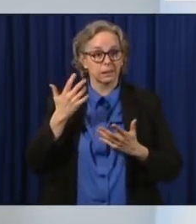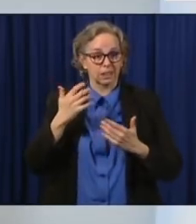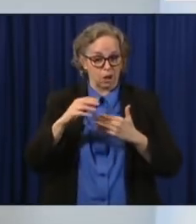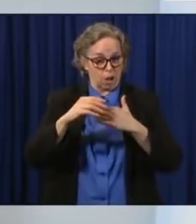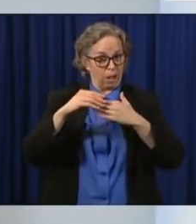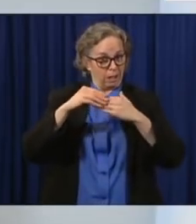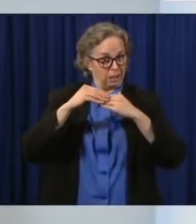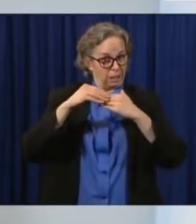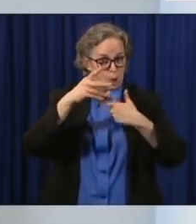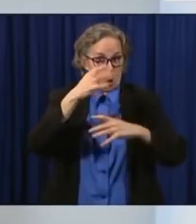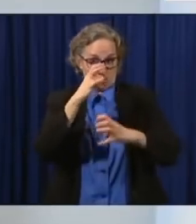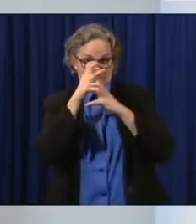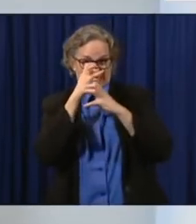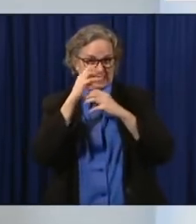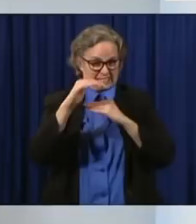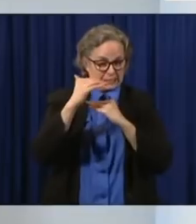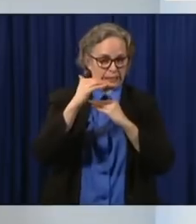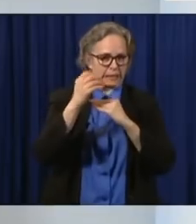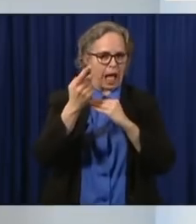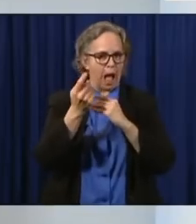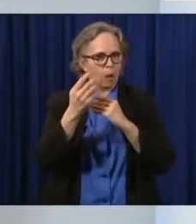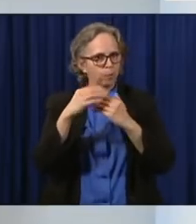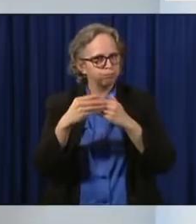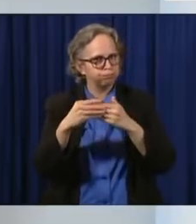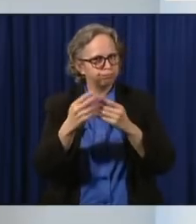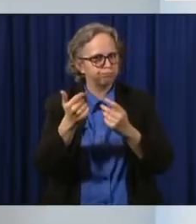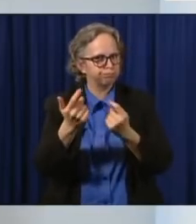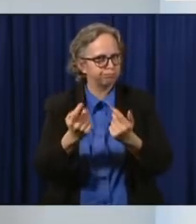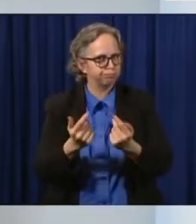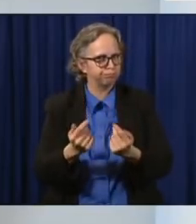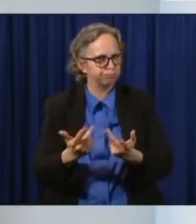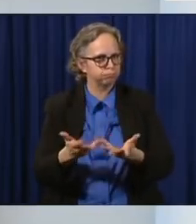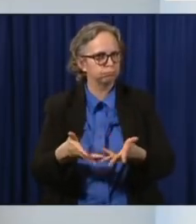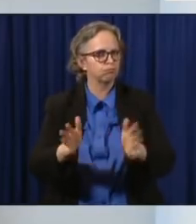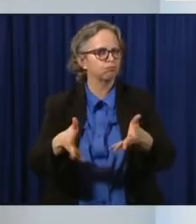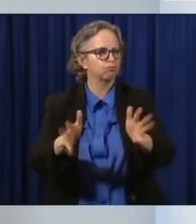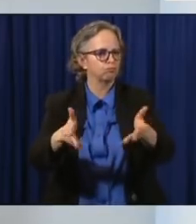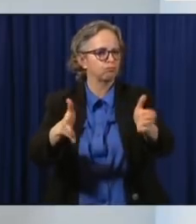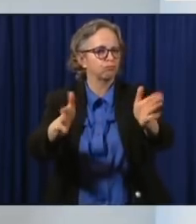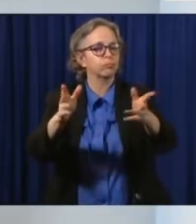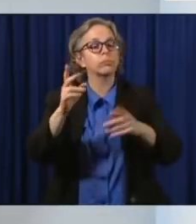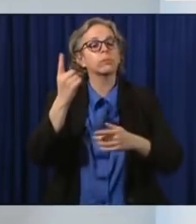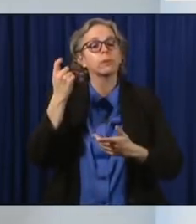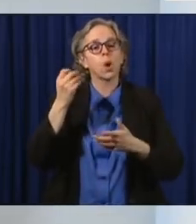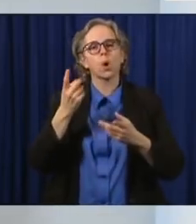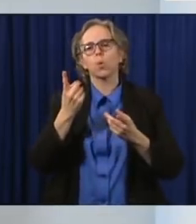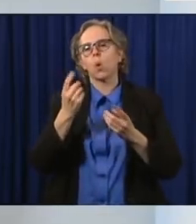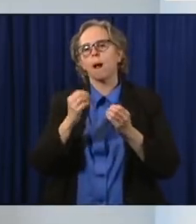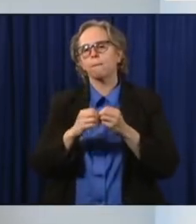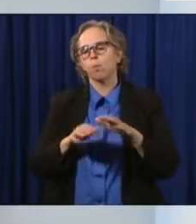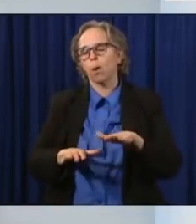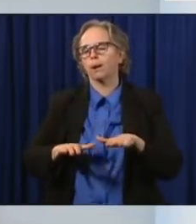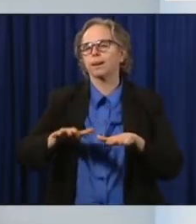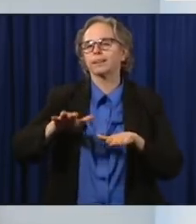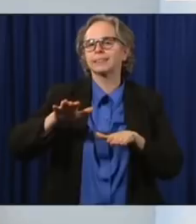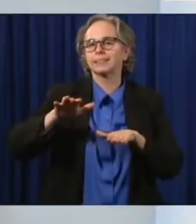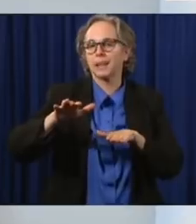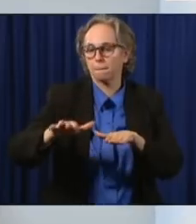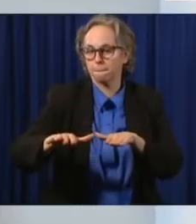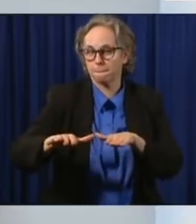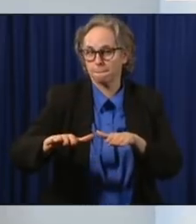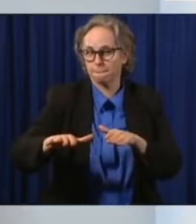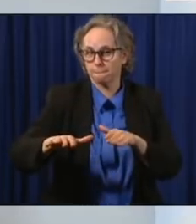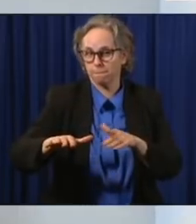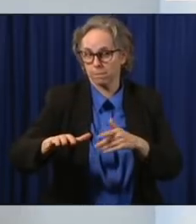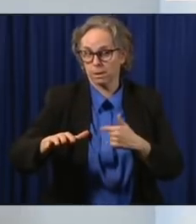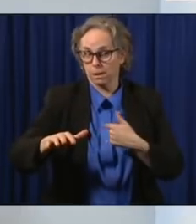requirements in our personal lives, we are taking another step, and we will work to deliver more of these things. We hopefully will have some more